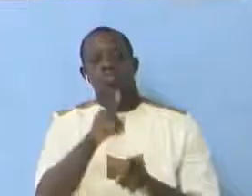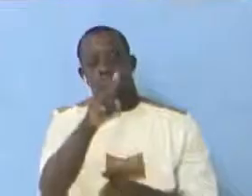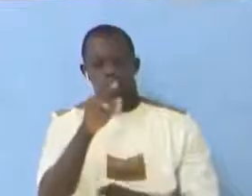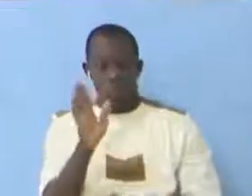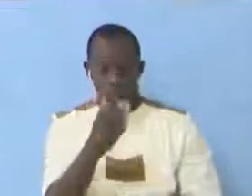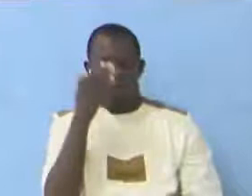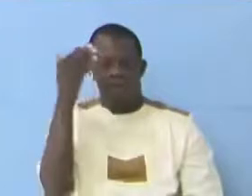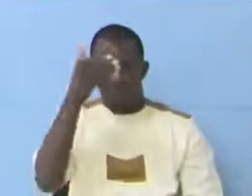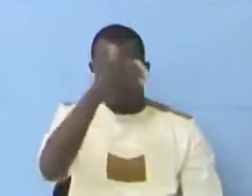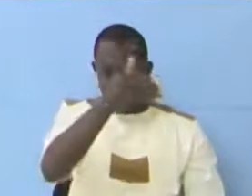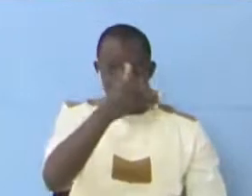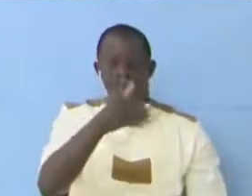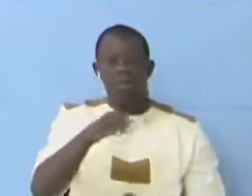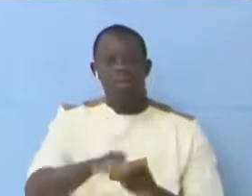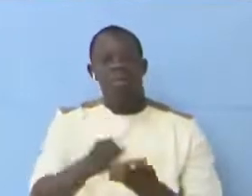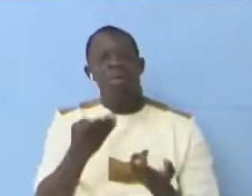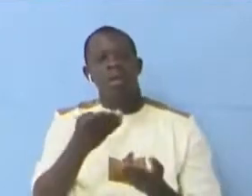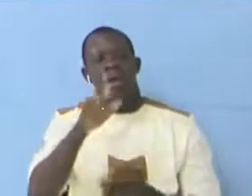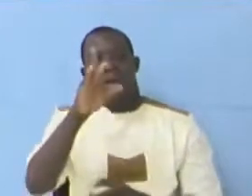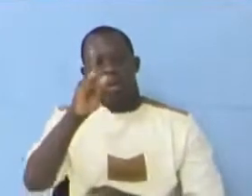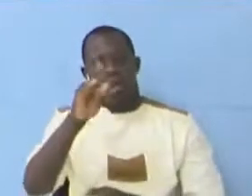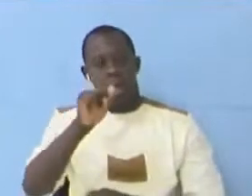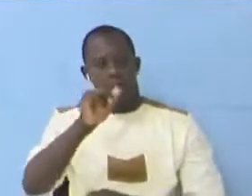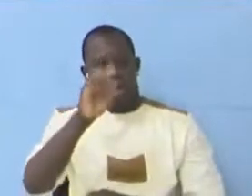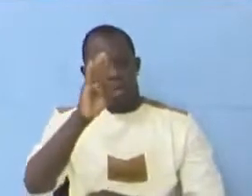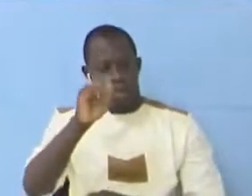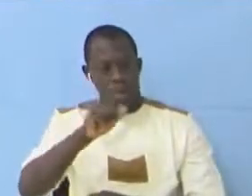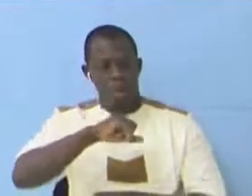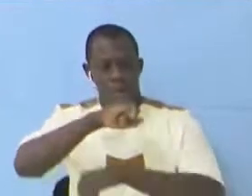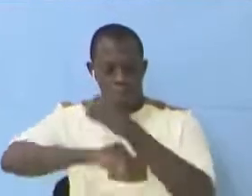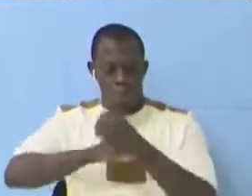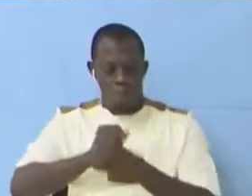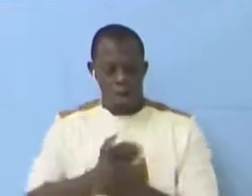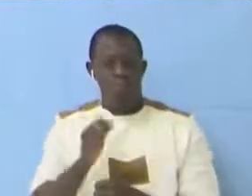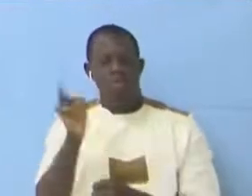Daba's wife. What happened afterwards?